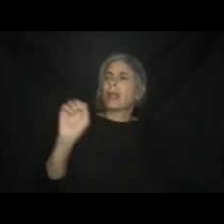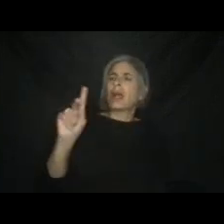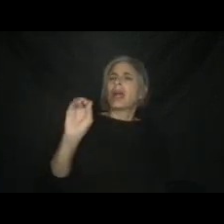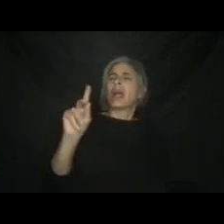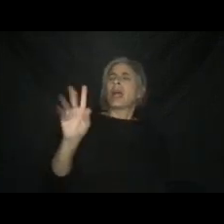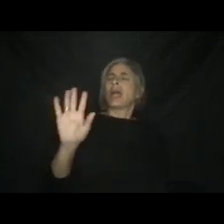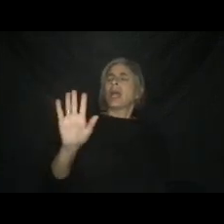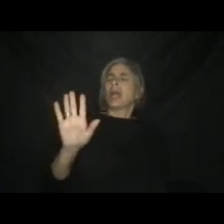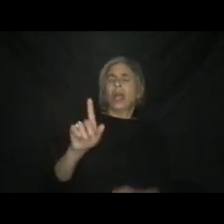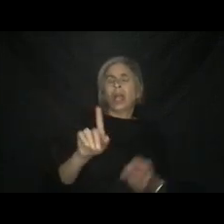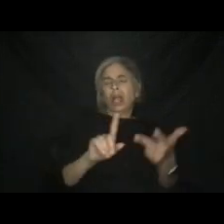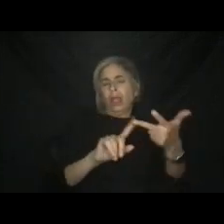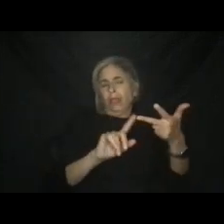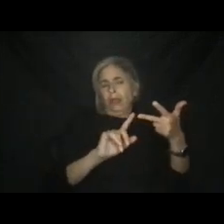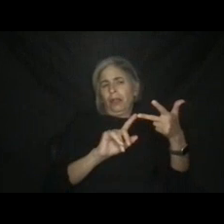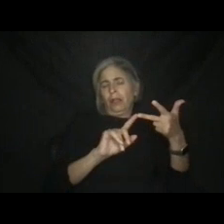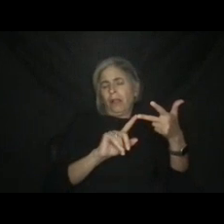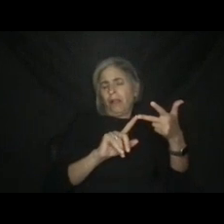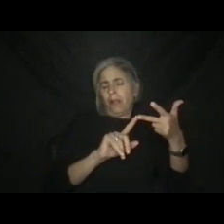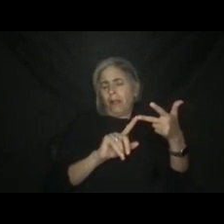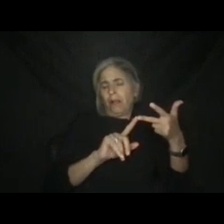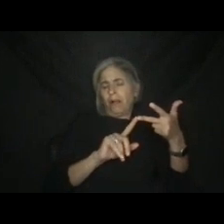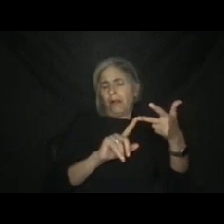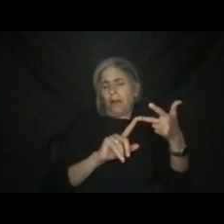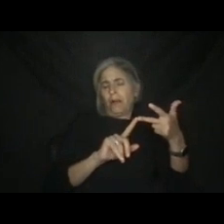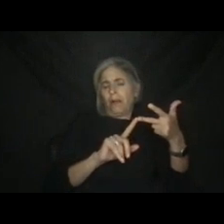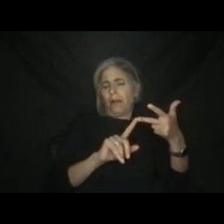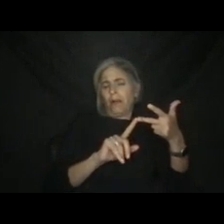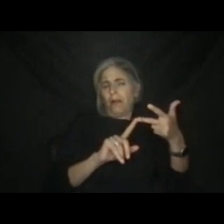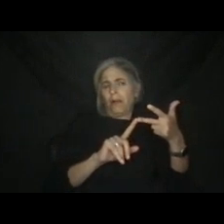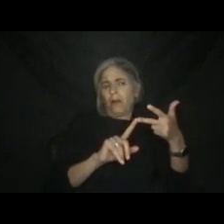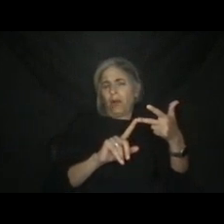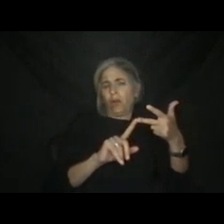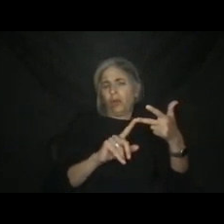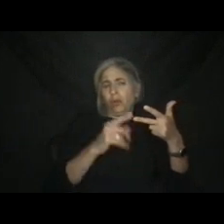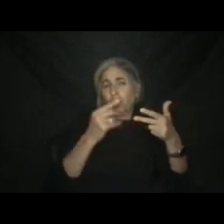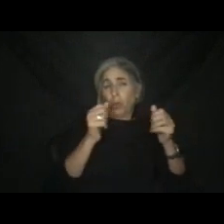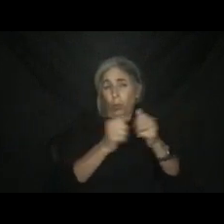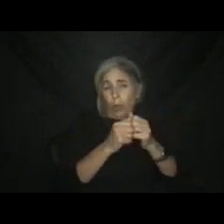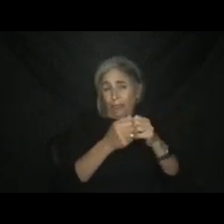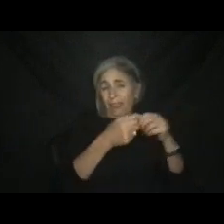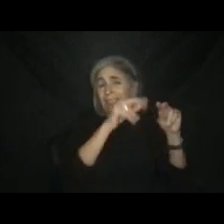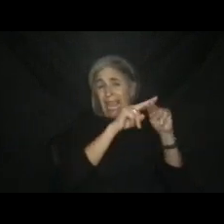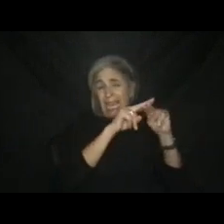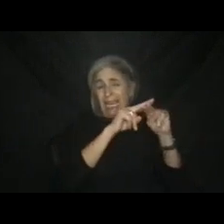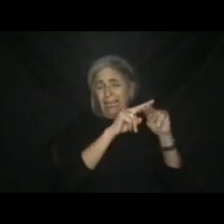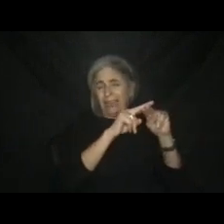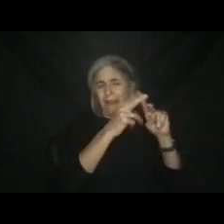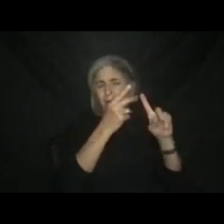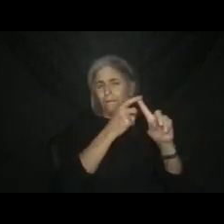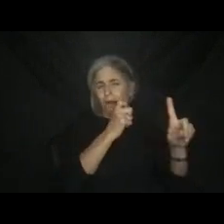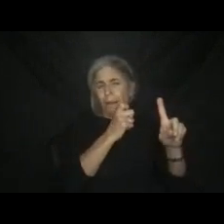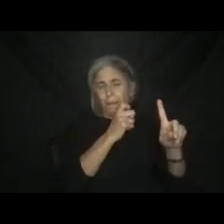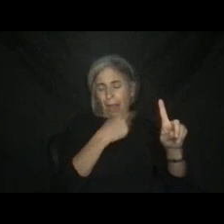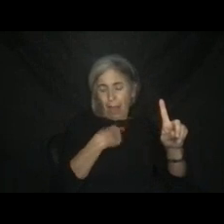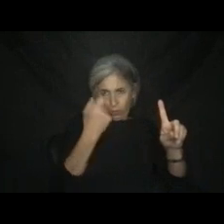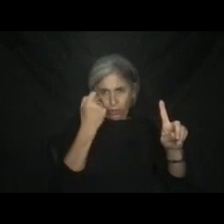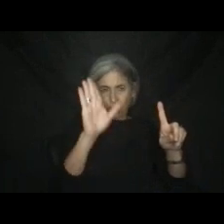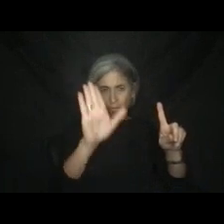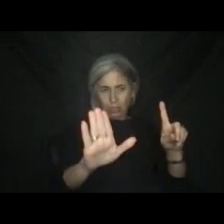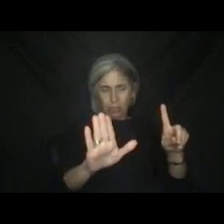And then, so with the gain, so it went from, just so I understand, because you